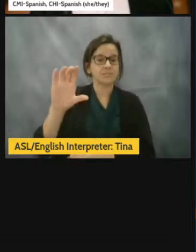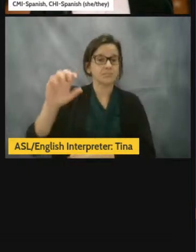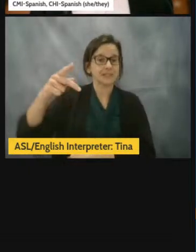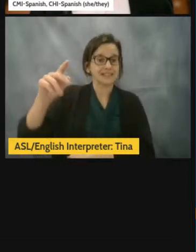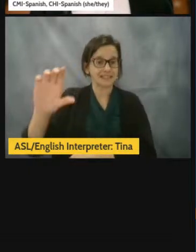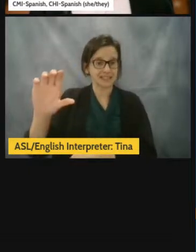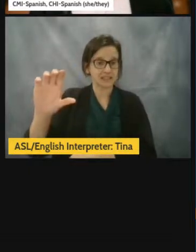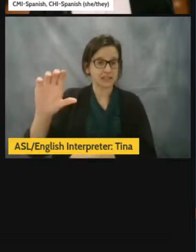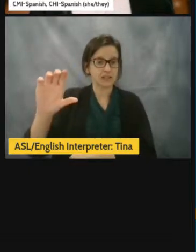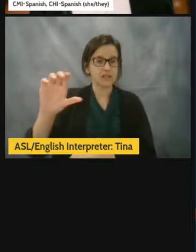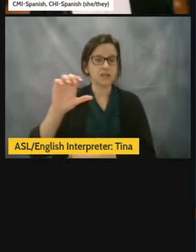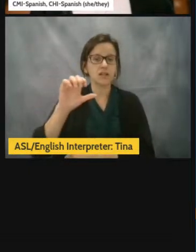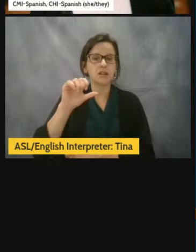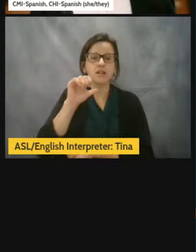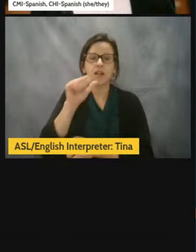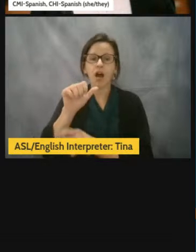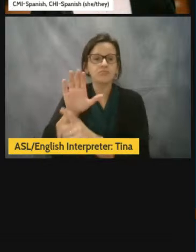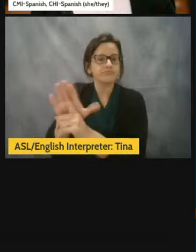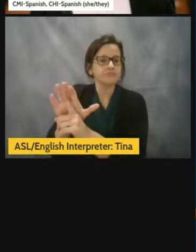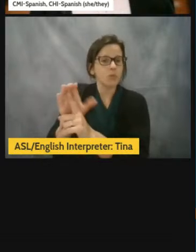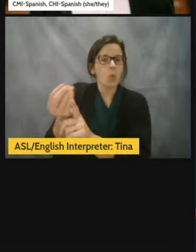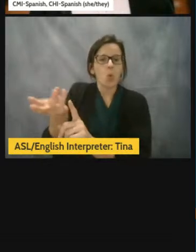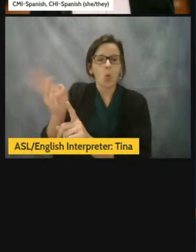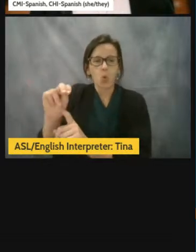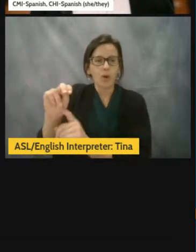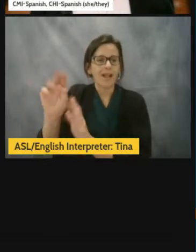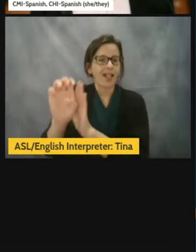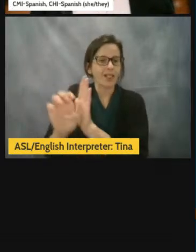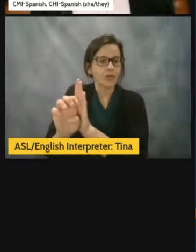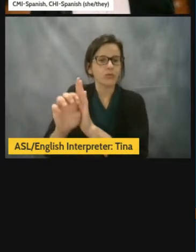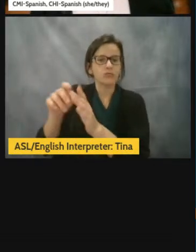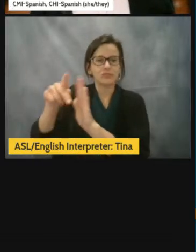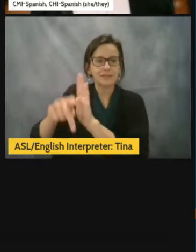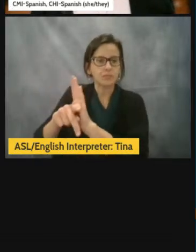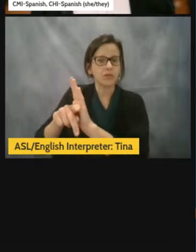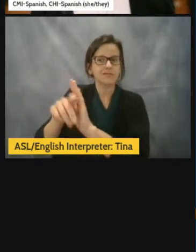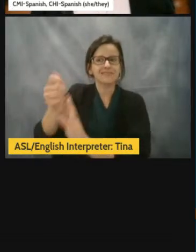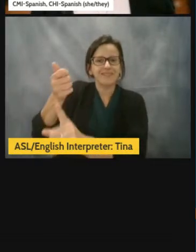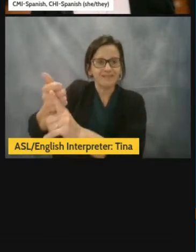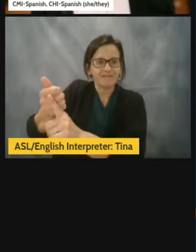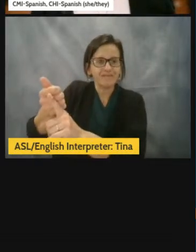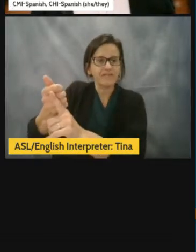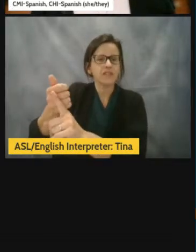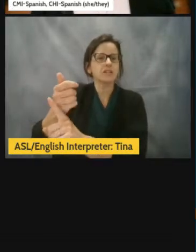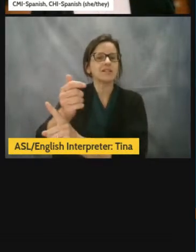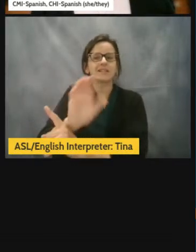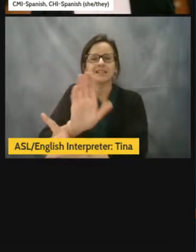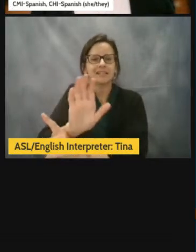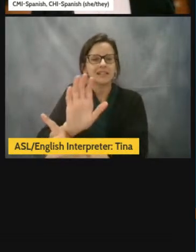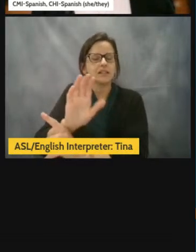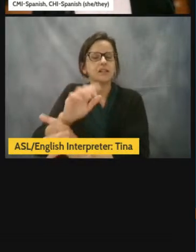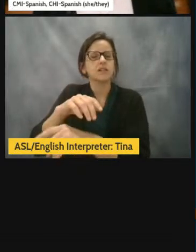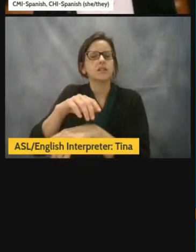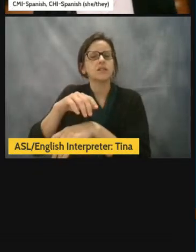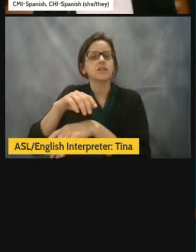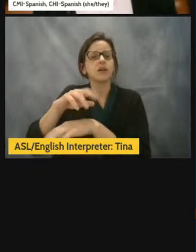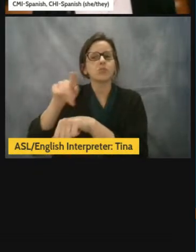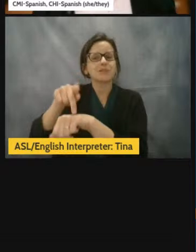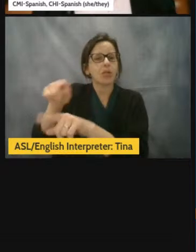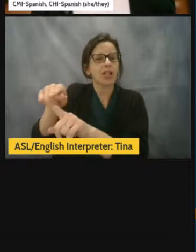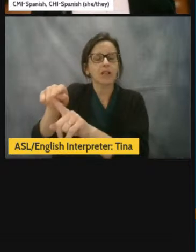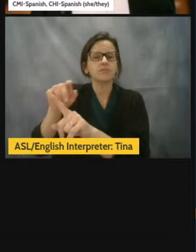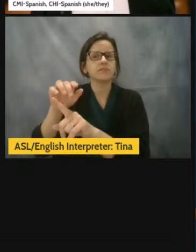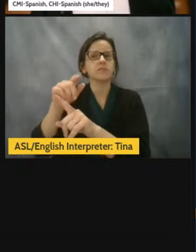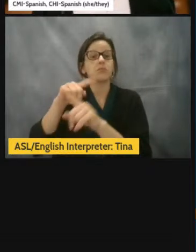principle, but it is part of, I believe, the tenet about professionalism, if I'm not mistaken.